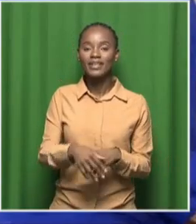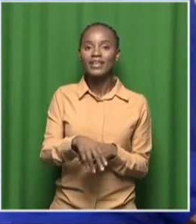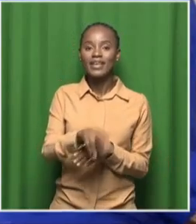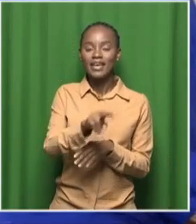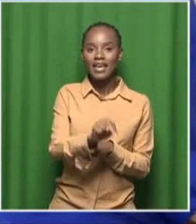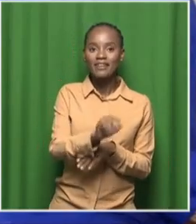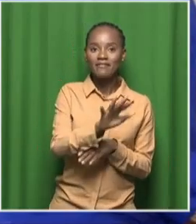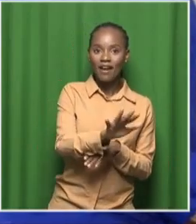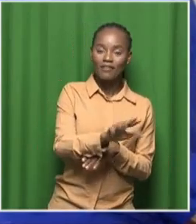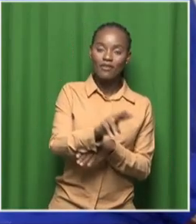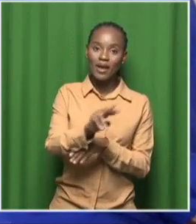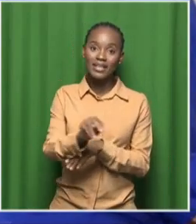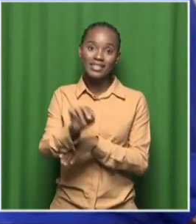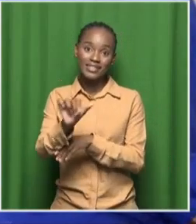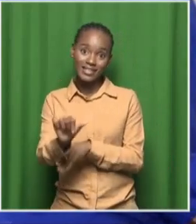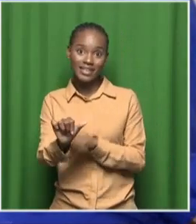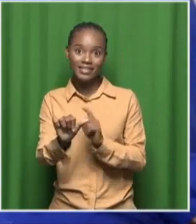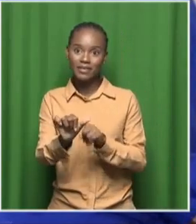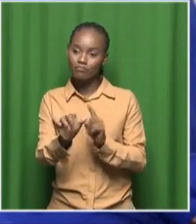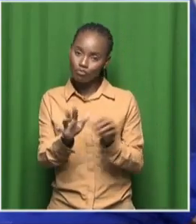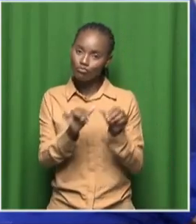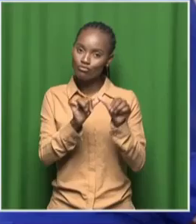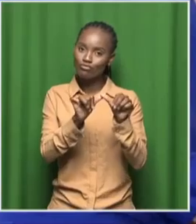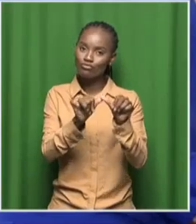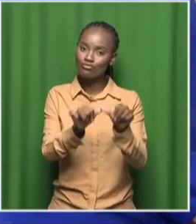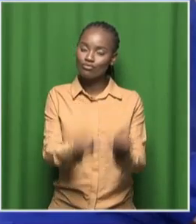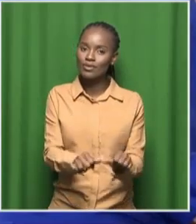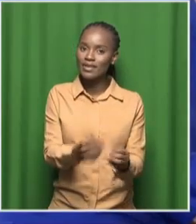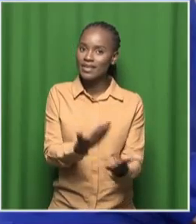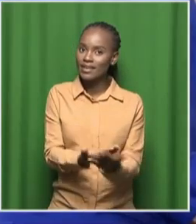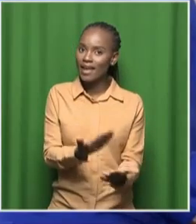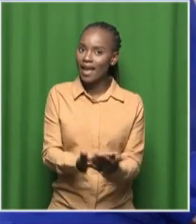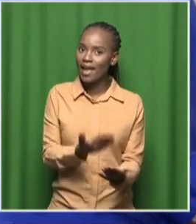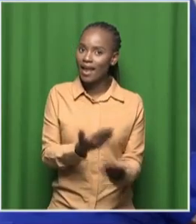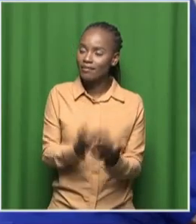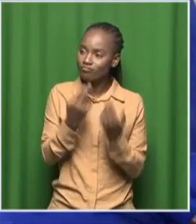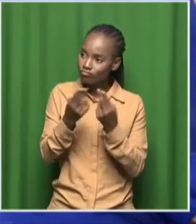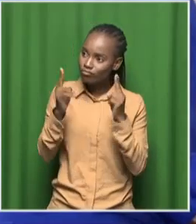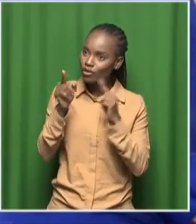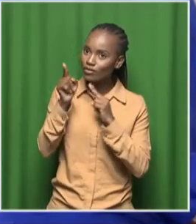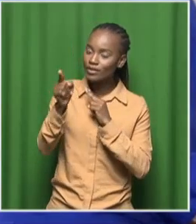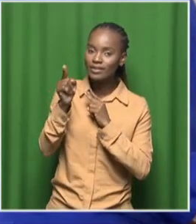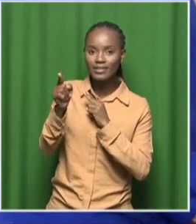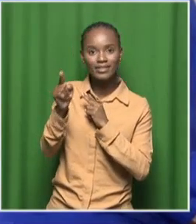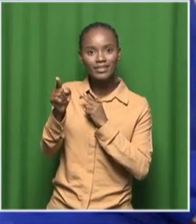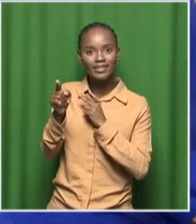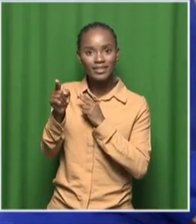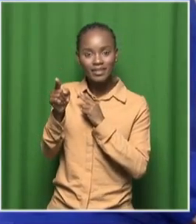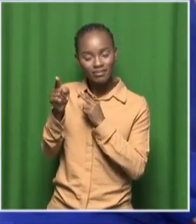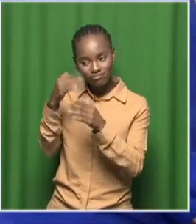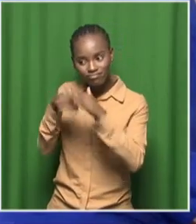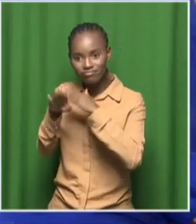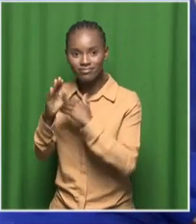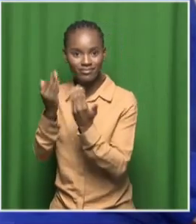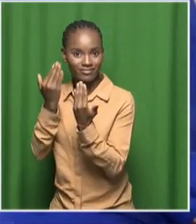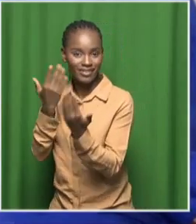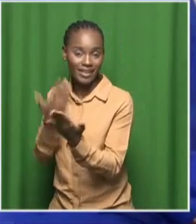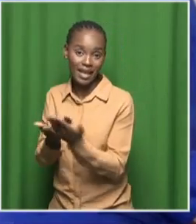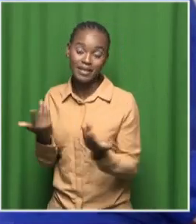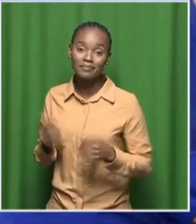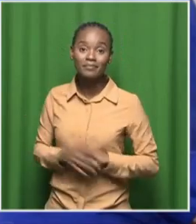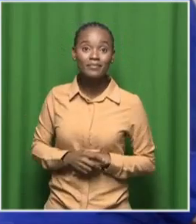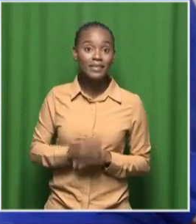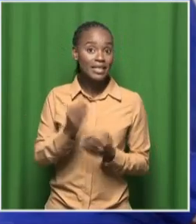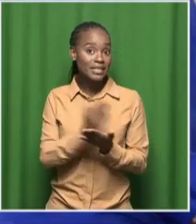at a university in those areas, or universities of technology. Some of them go and become artisans, and some of them go and